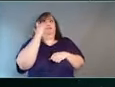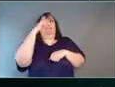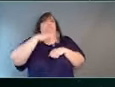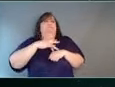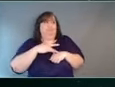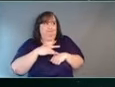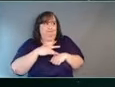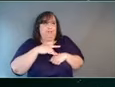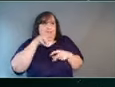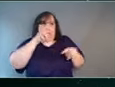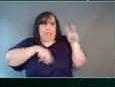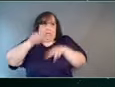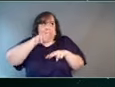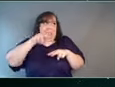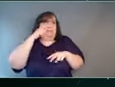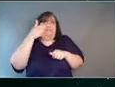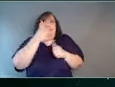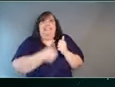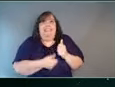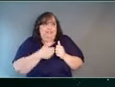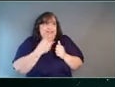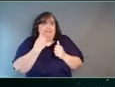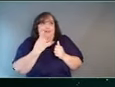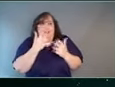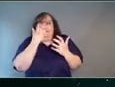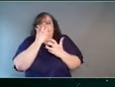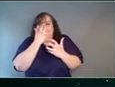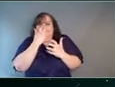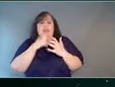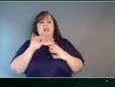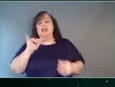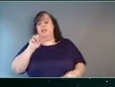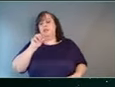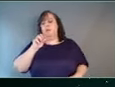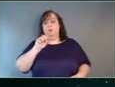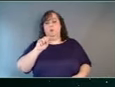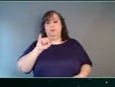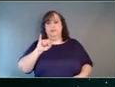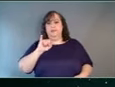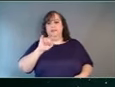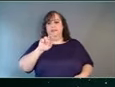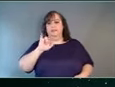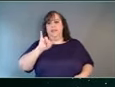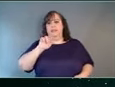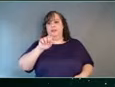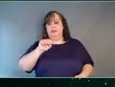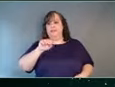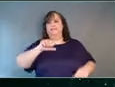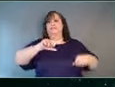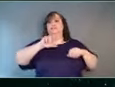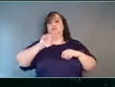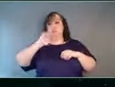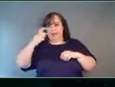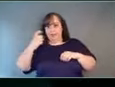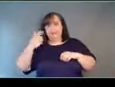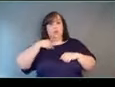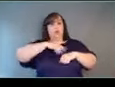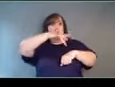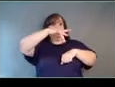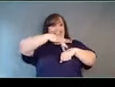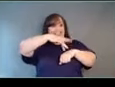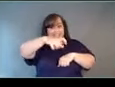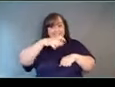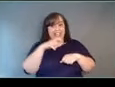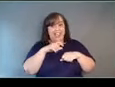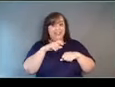every asteroid surprises. So thinking about like OSIRIS-REx, right? So we touched this asteroid, And it behaved in a